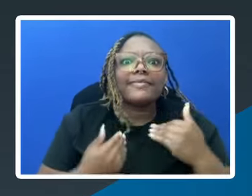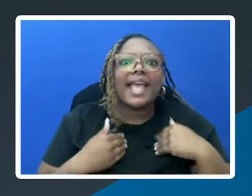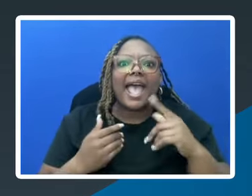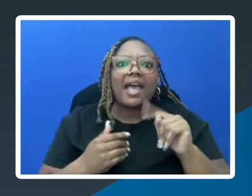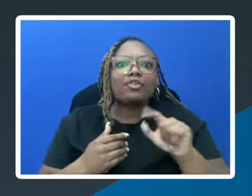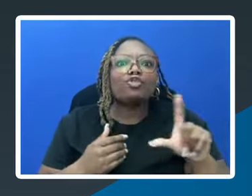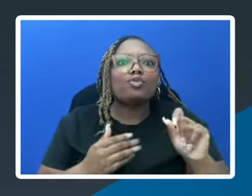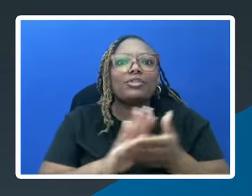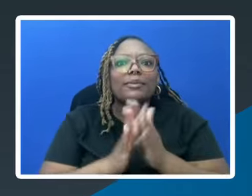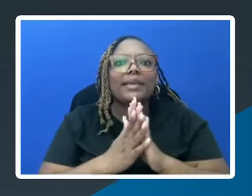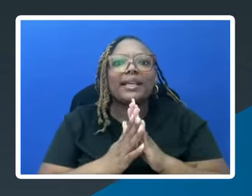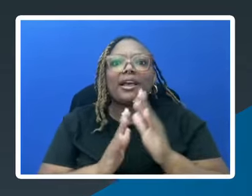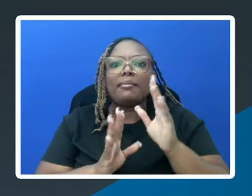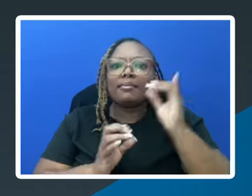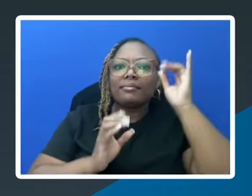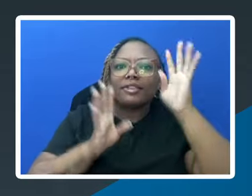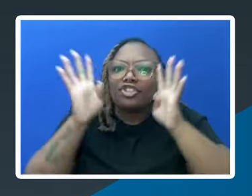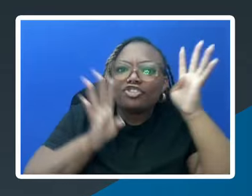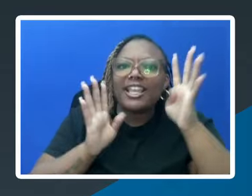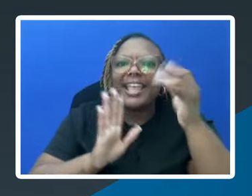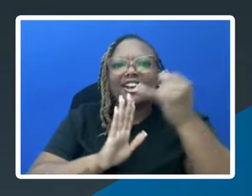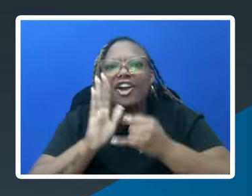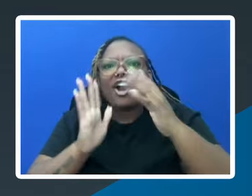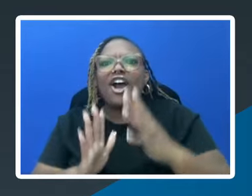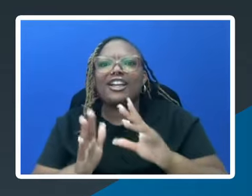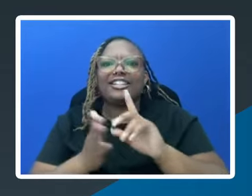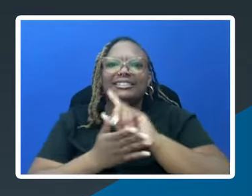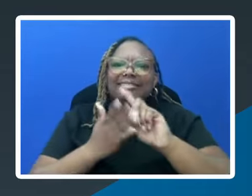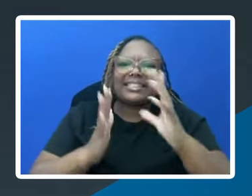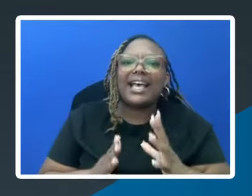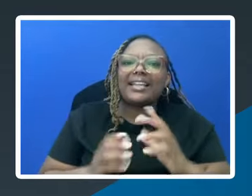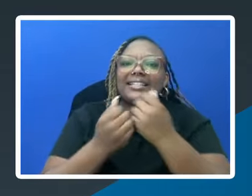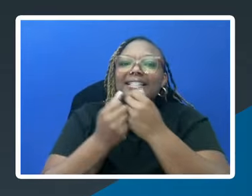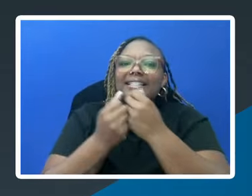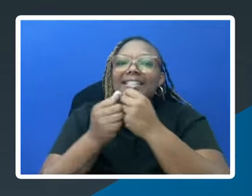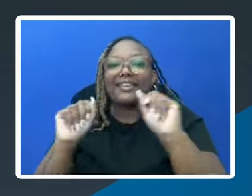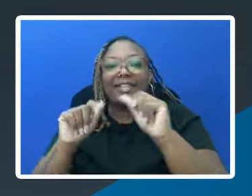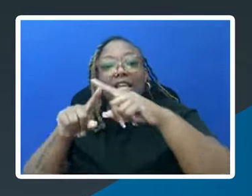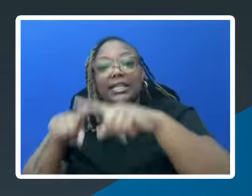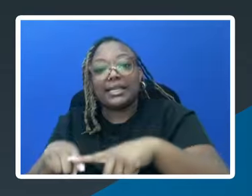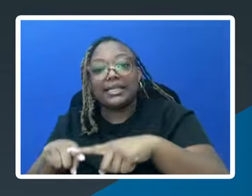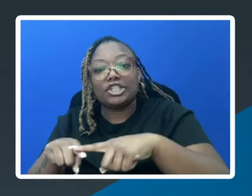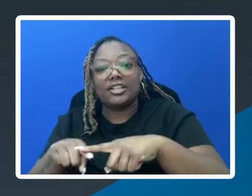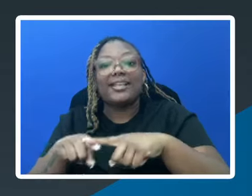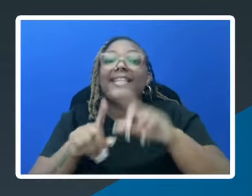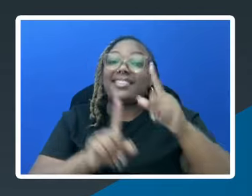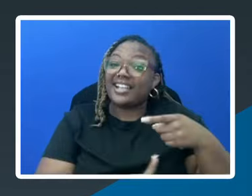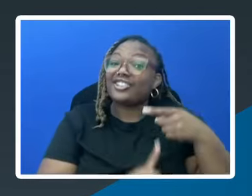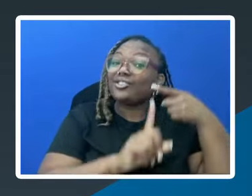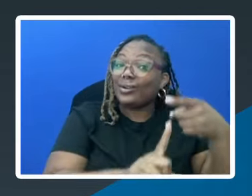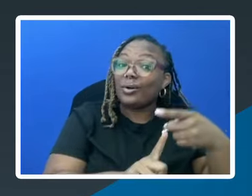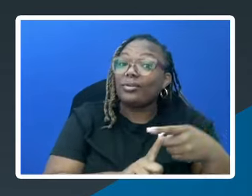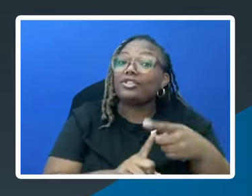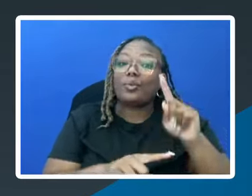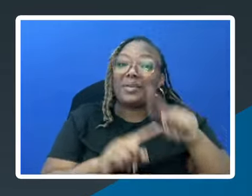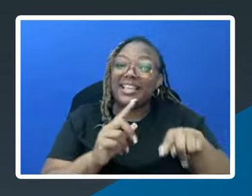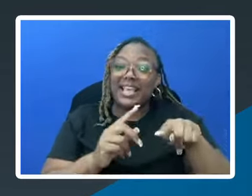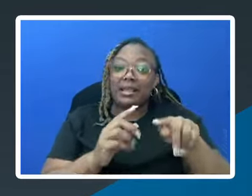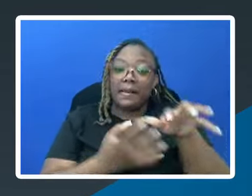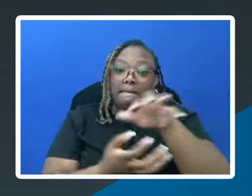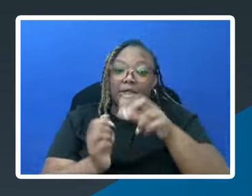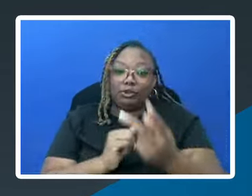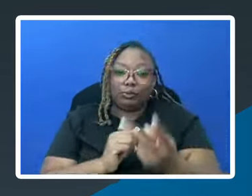and designers. That's the goal. Safety is the condition. So we got to make sure we don't get those two things conflated.